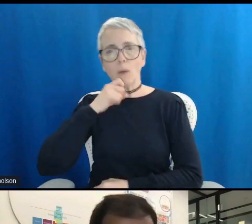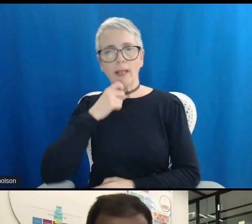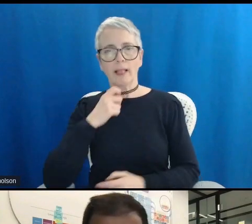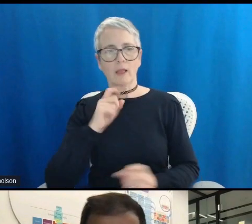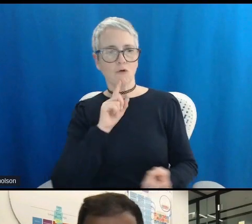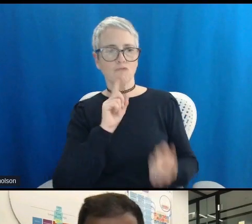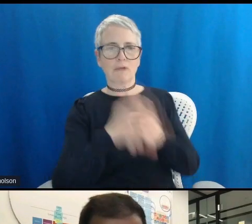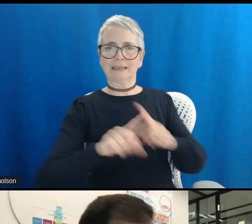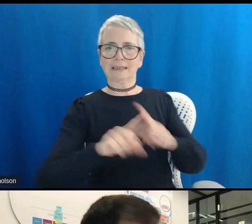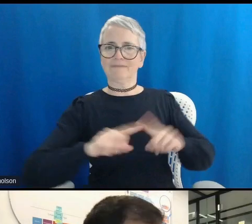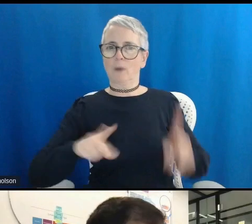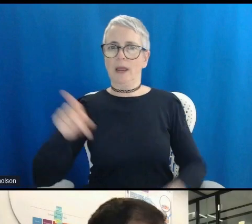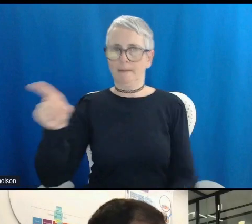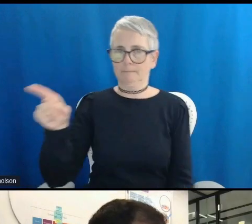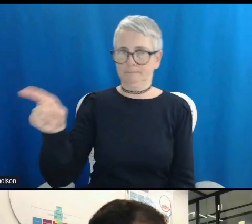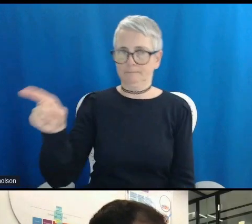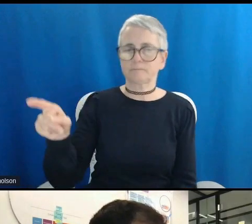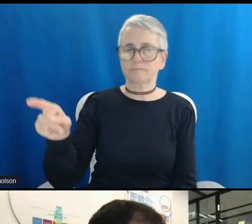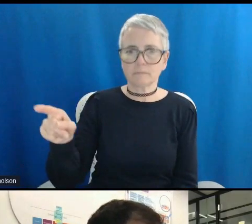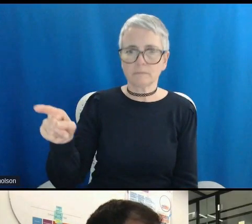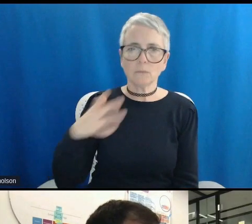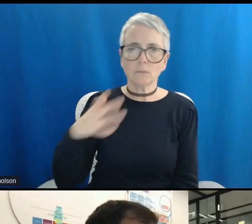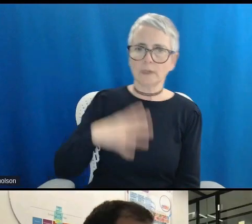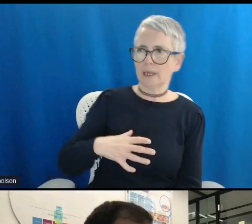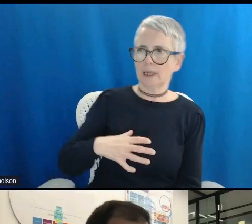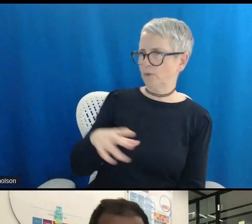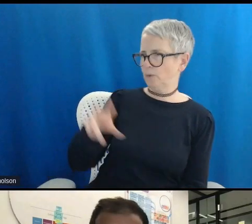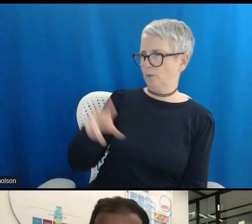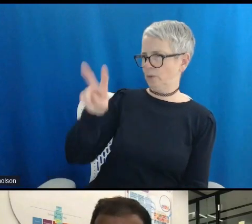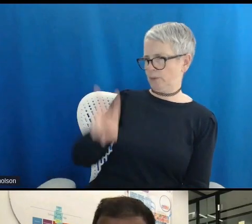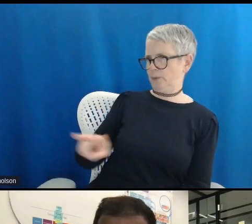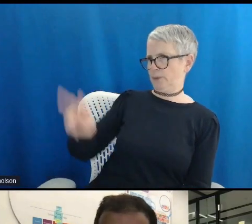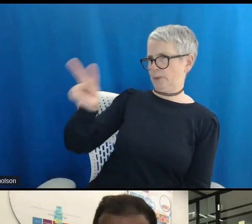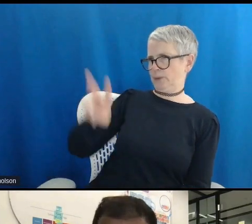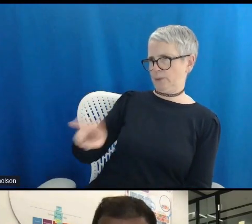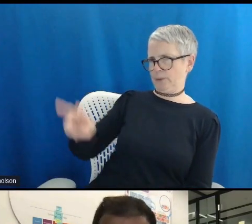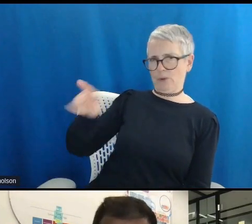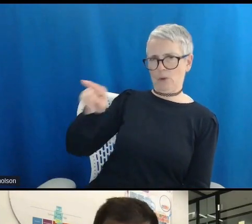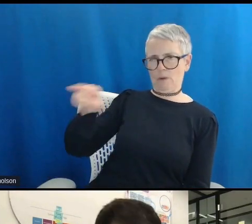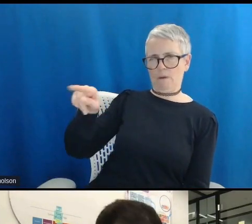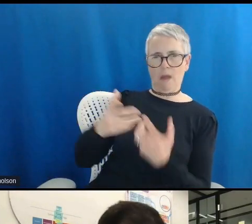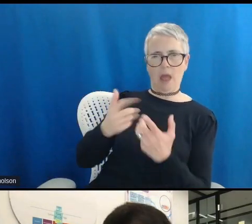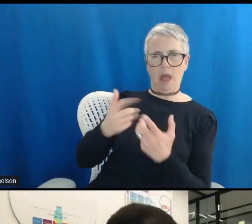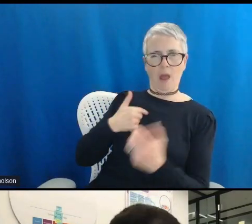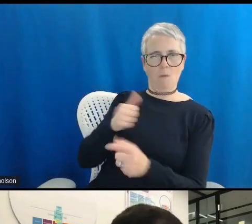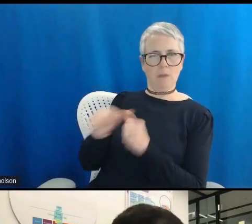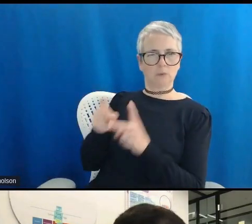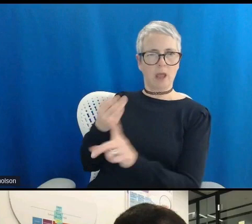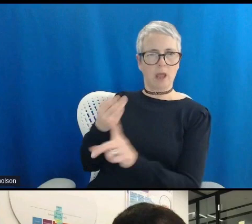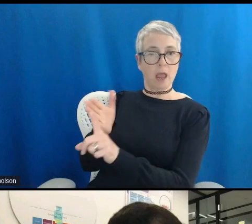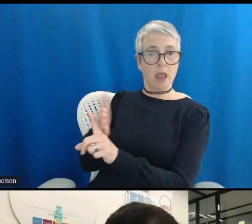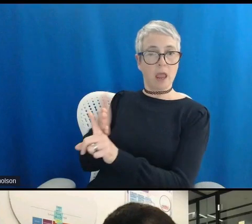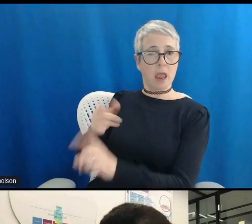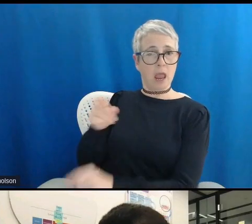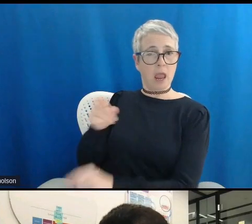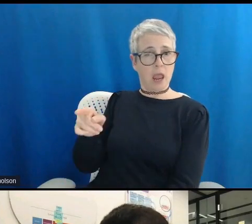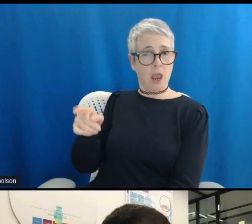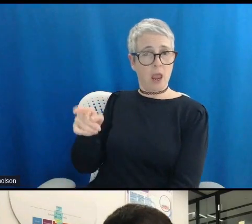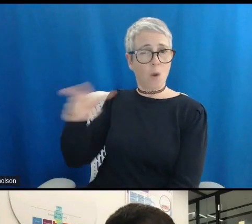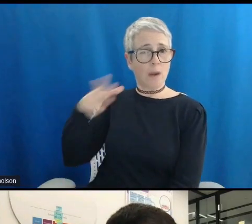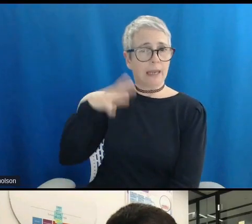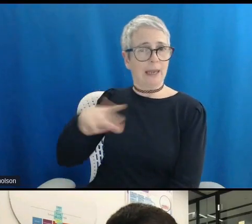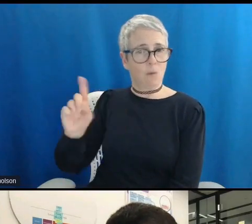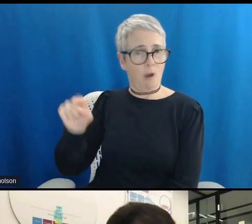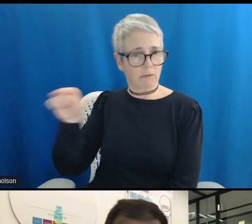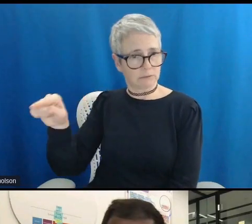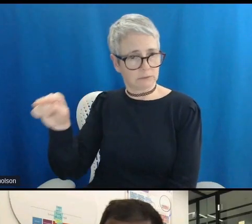able to sense the person you're selling to, if you like, and see what, it's not even what they need, but what they need to unlock the investment into